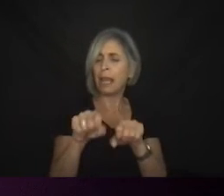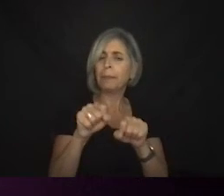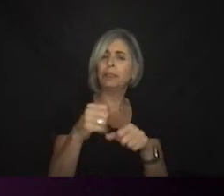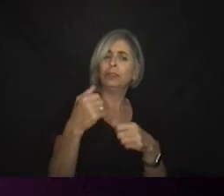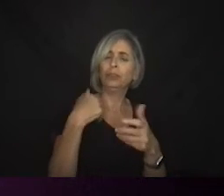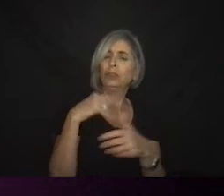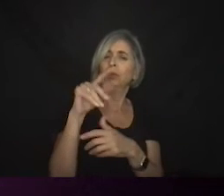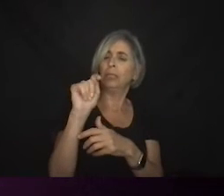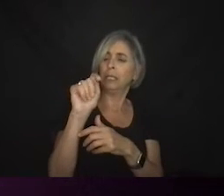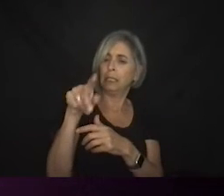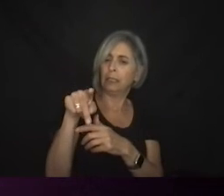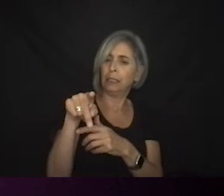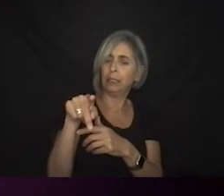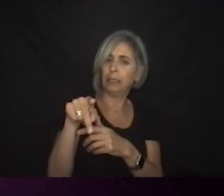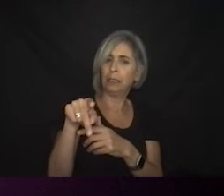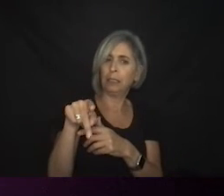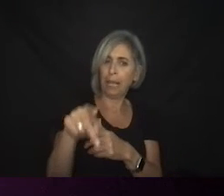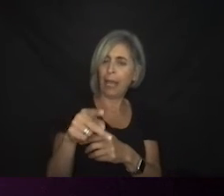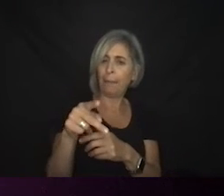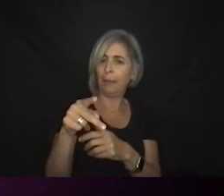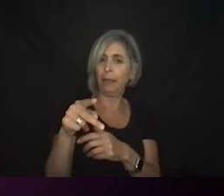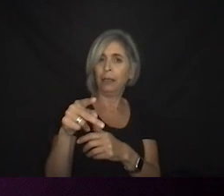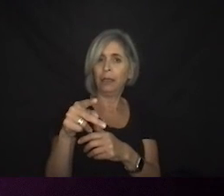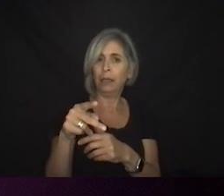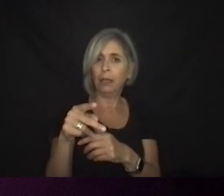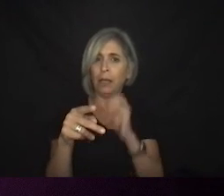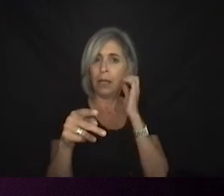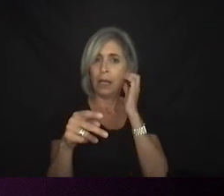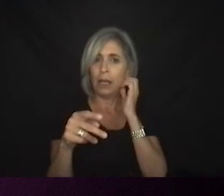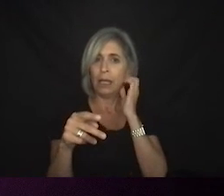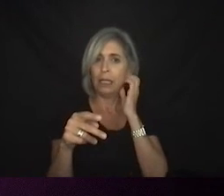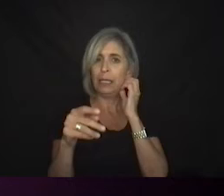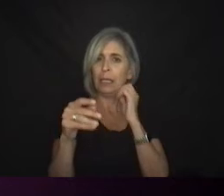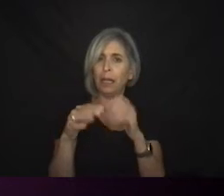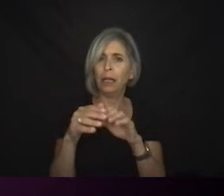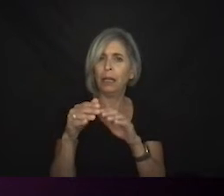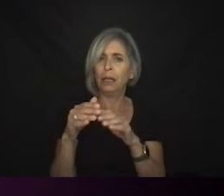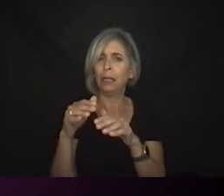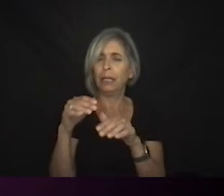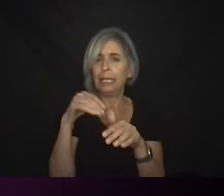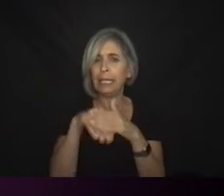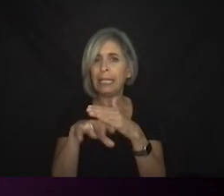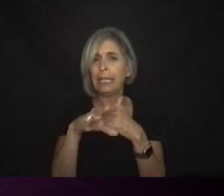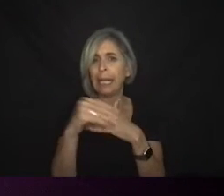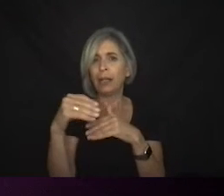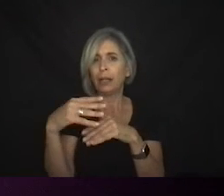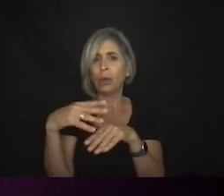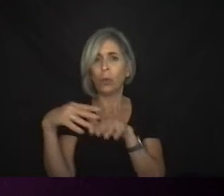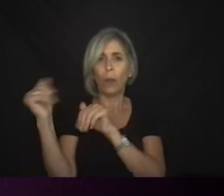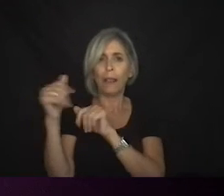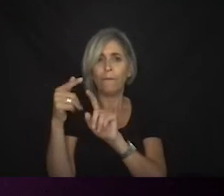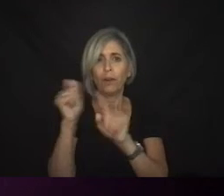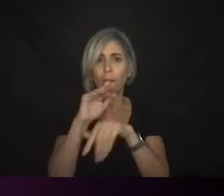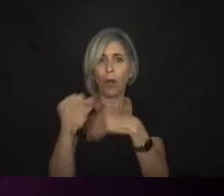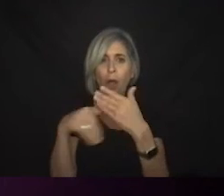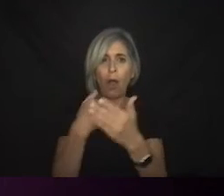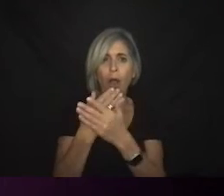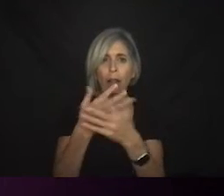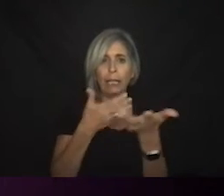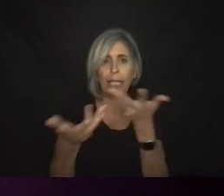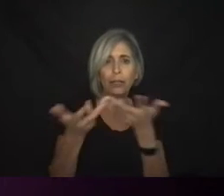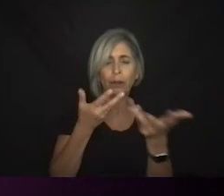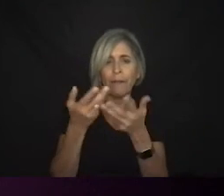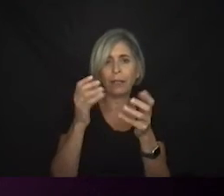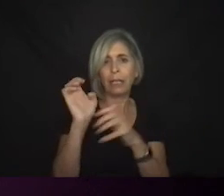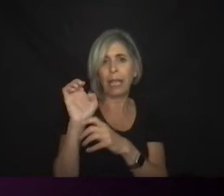tab into and away from all interactive elements. So a lot of times if you are setting